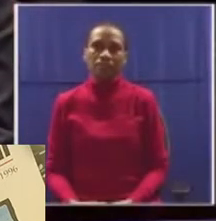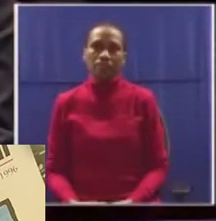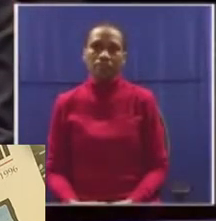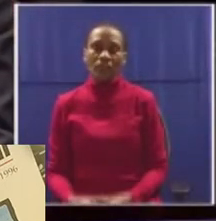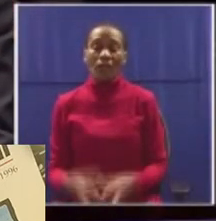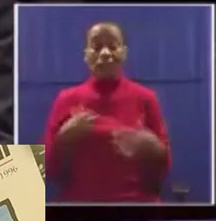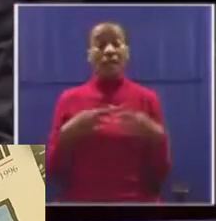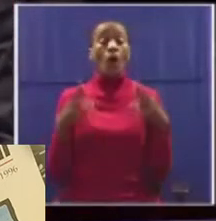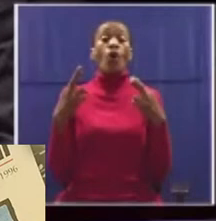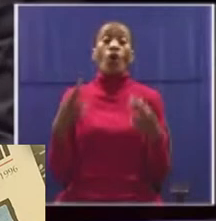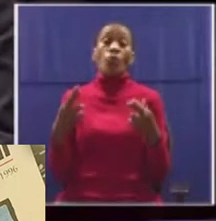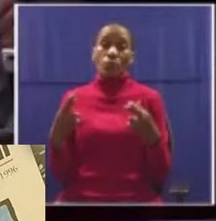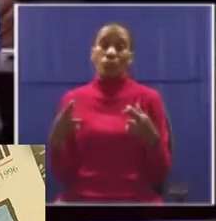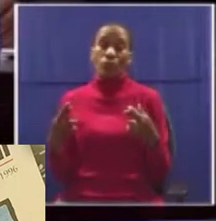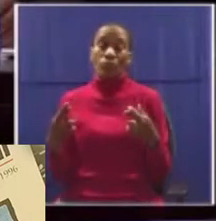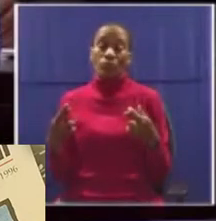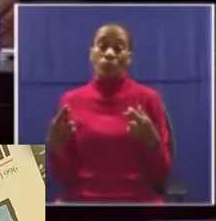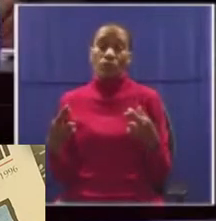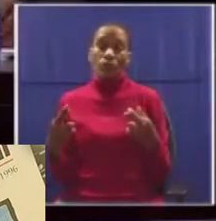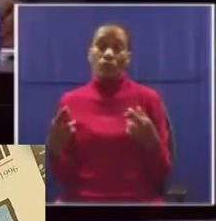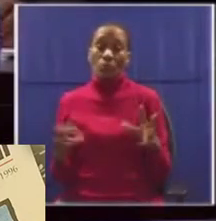we hope